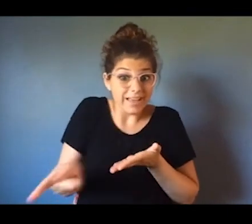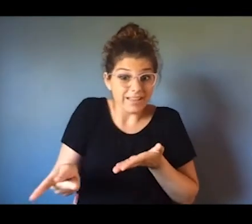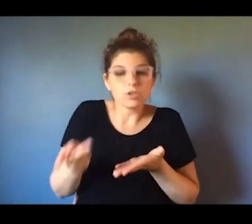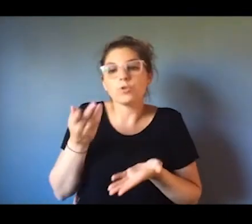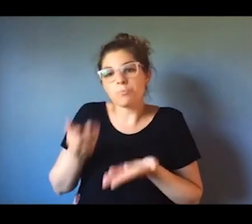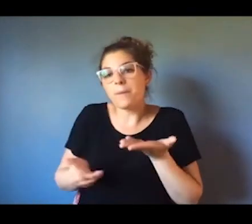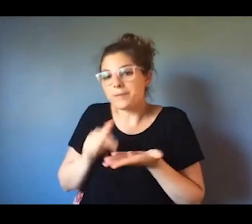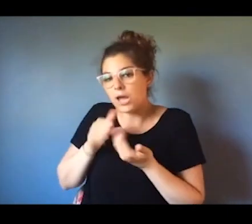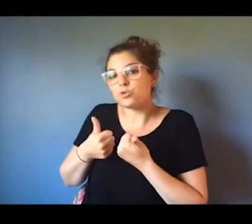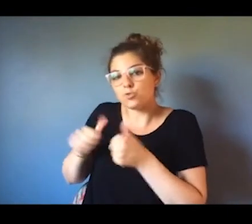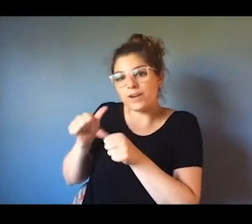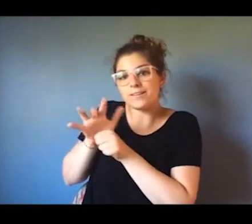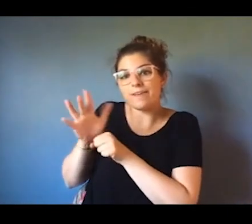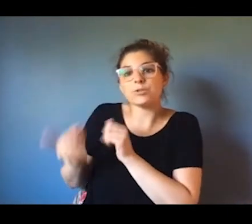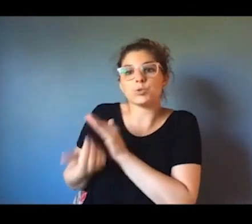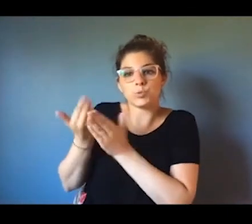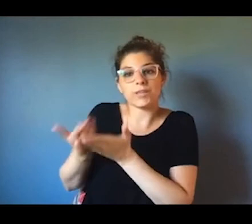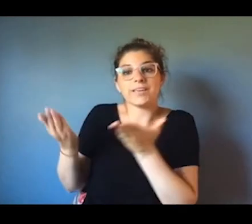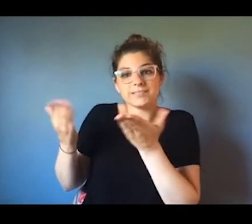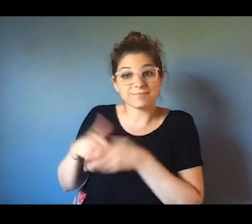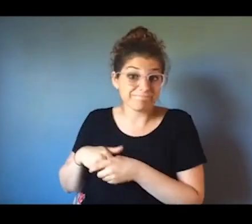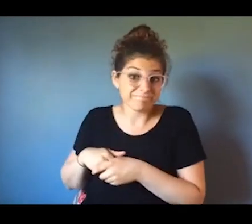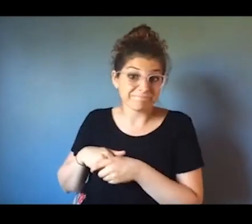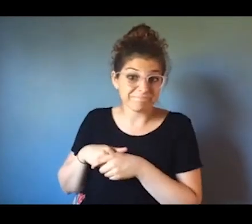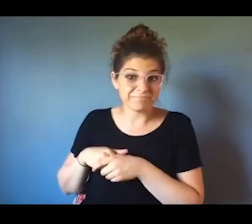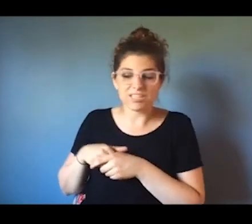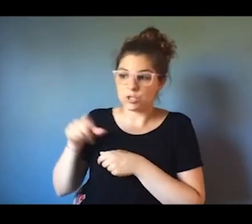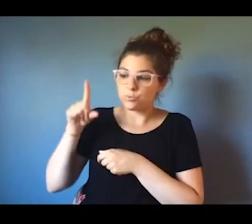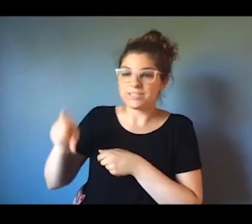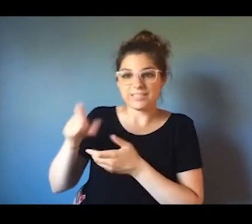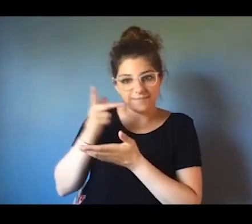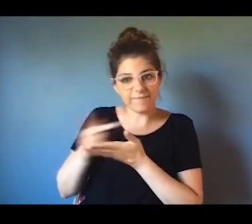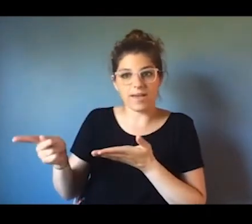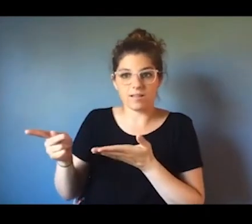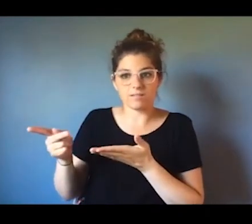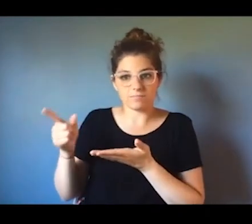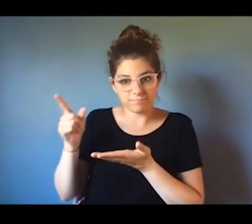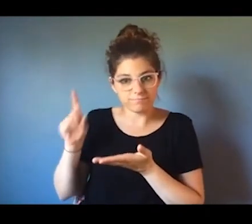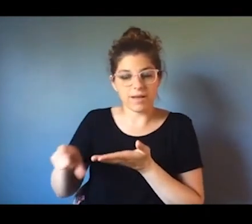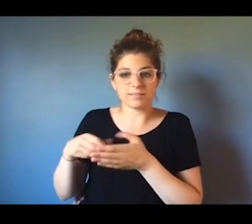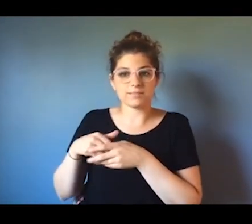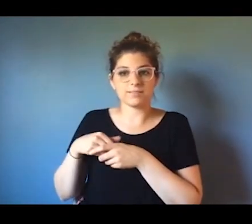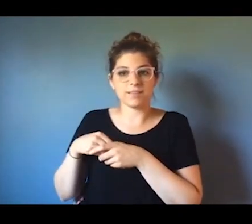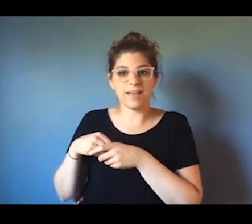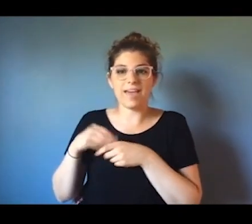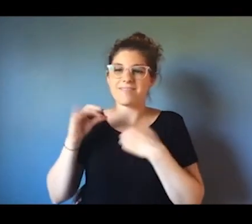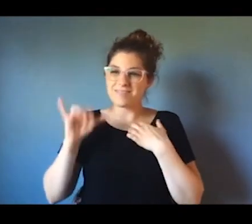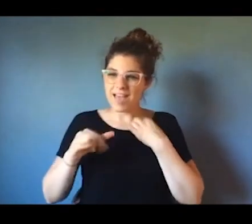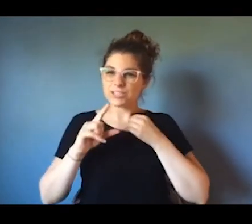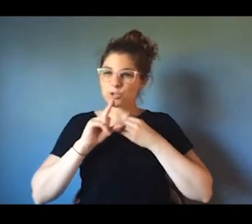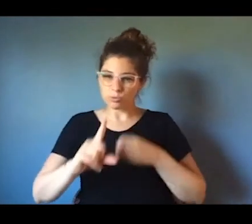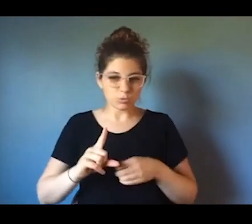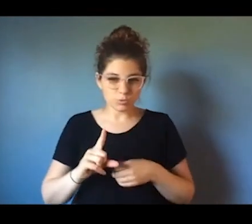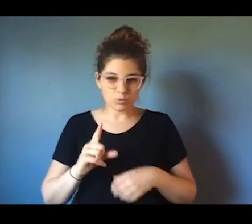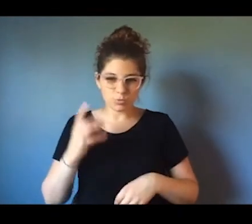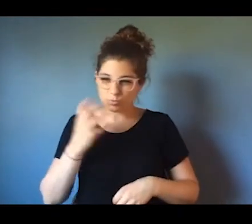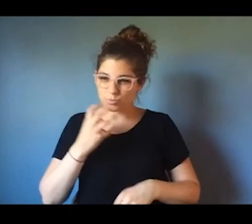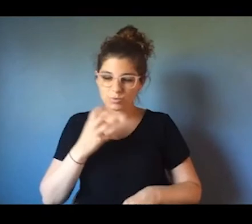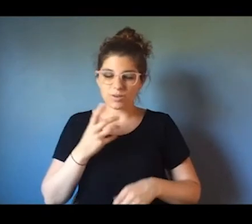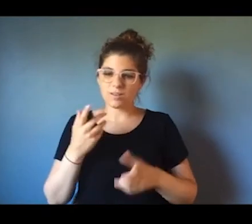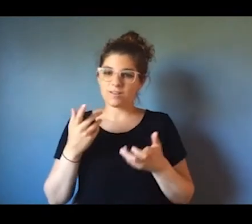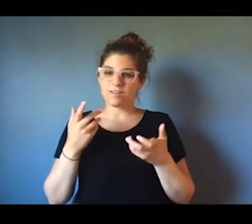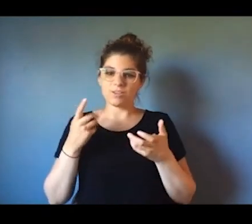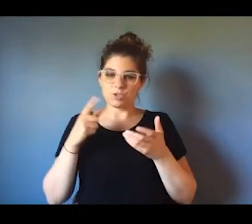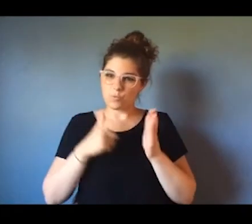fact, if you're not failing, you're probably not trying enough new things in your life. You need to fail. And that is